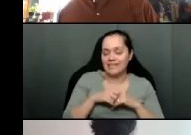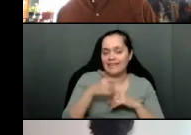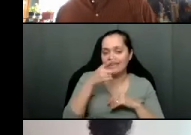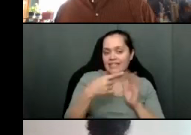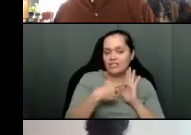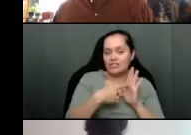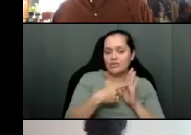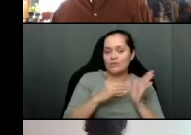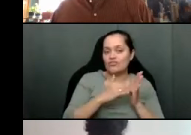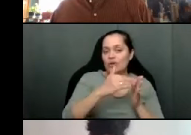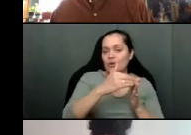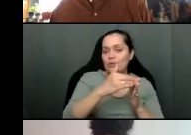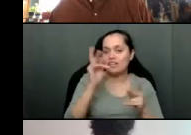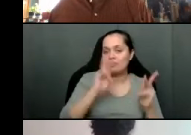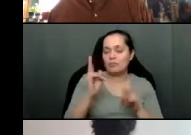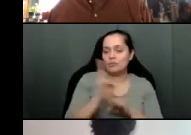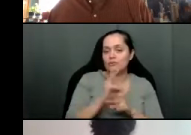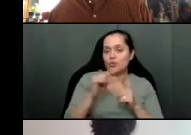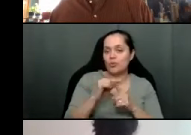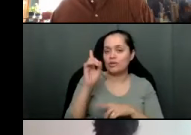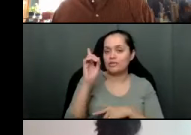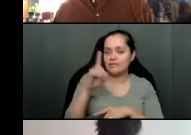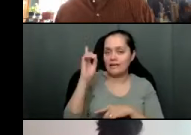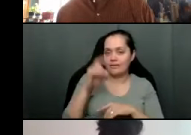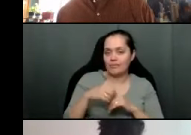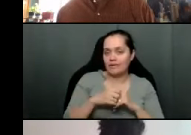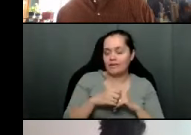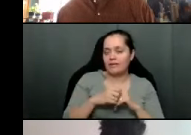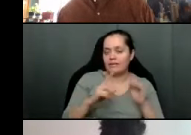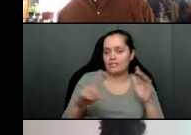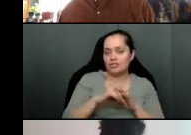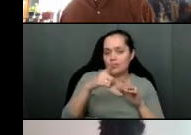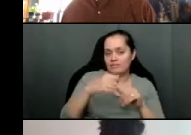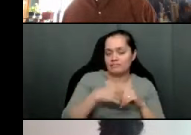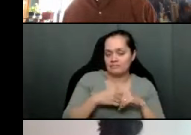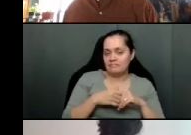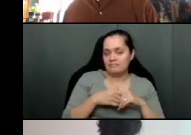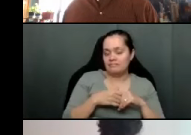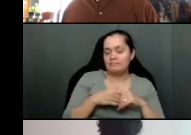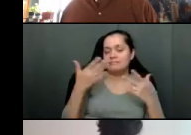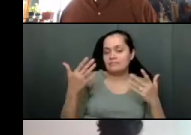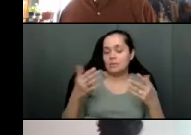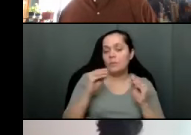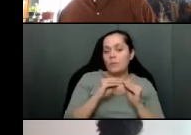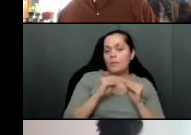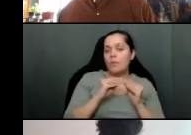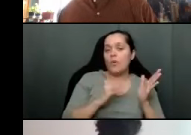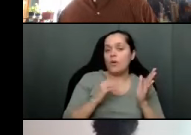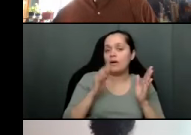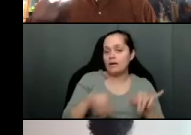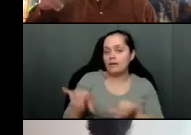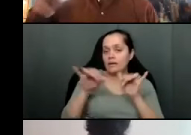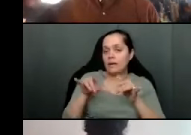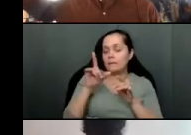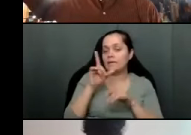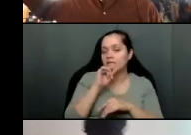the frequency that the word damn showed up. So more common in tweets in